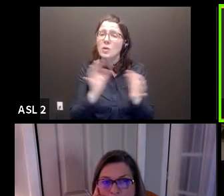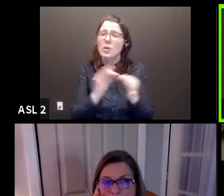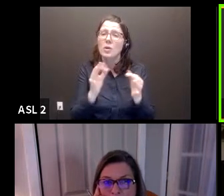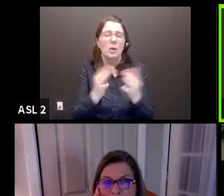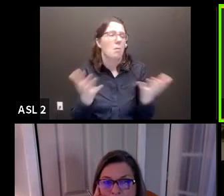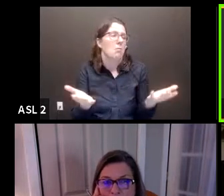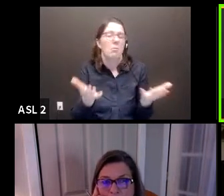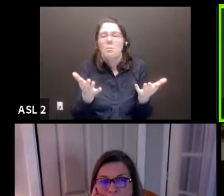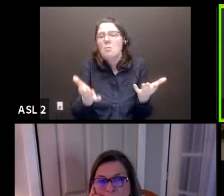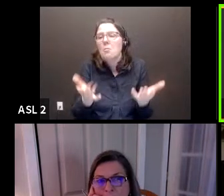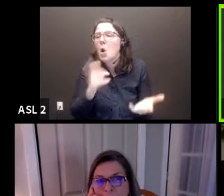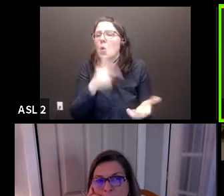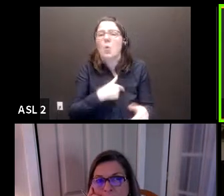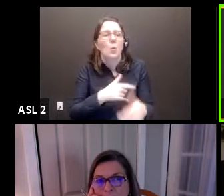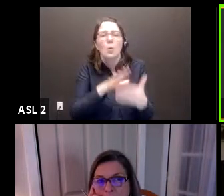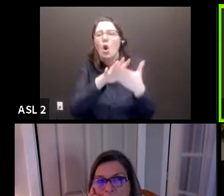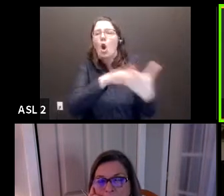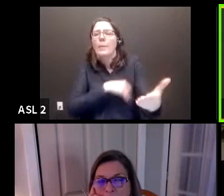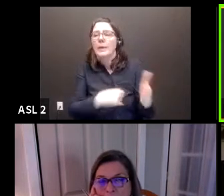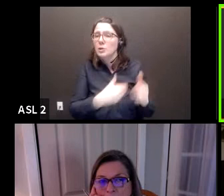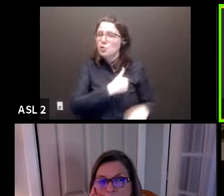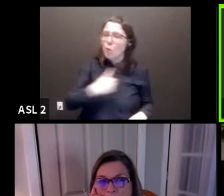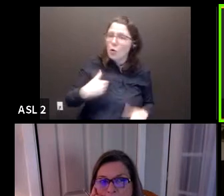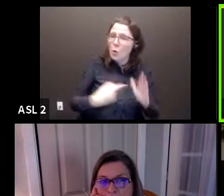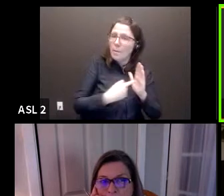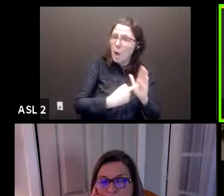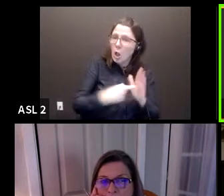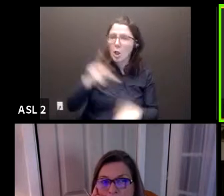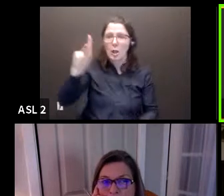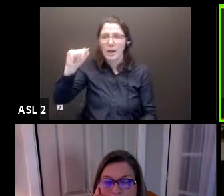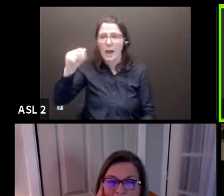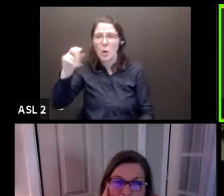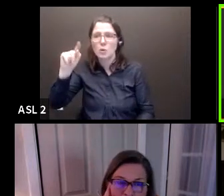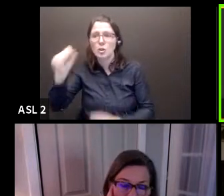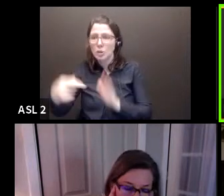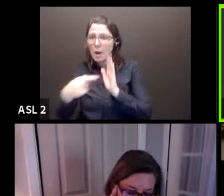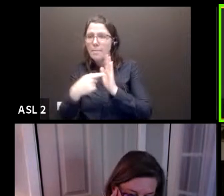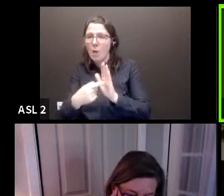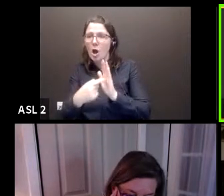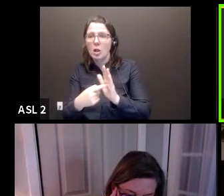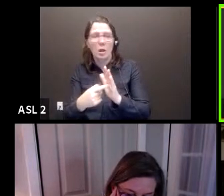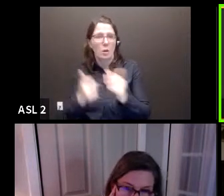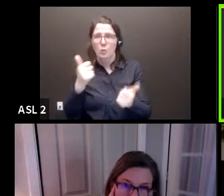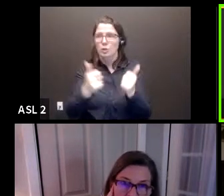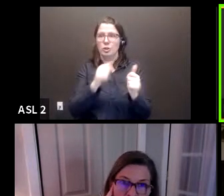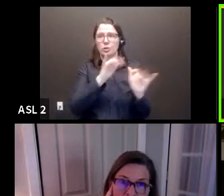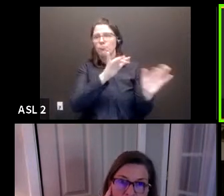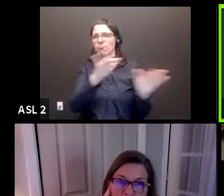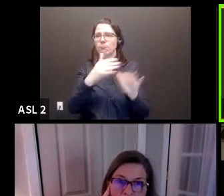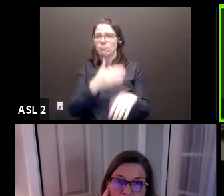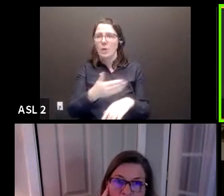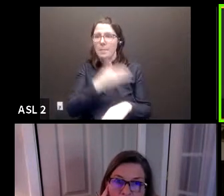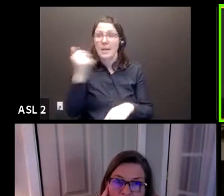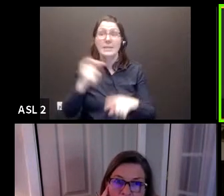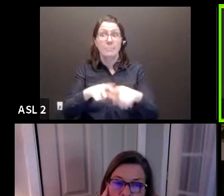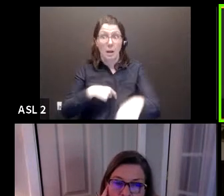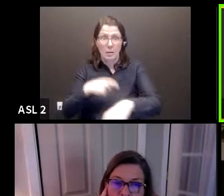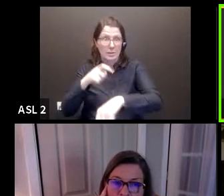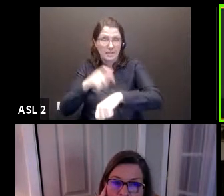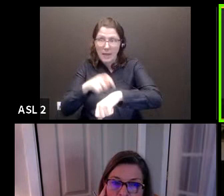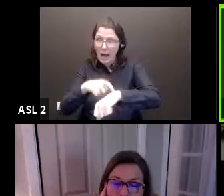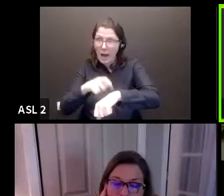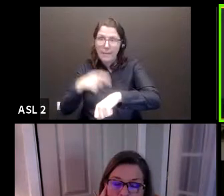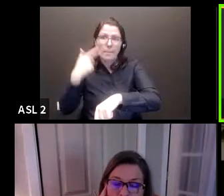kahoots model whichever is the best but what are the timelines and we should be mindful that we are in